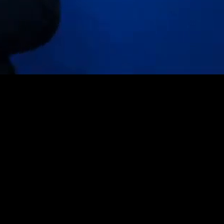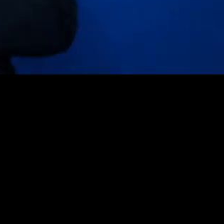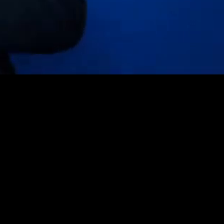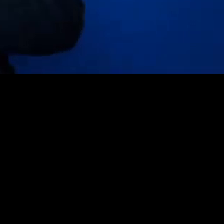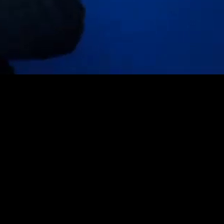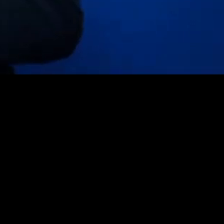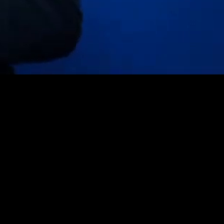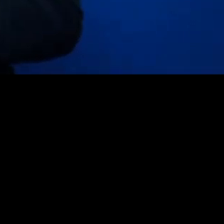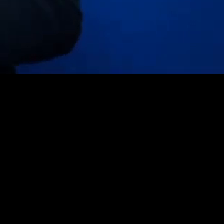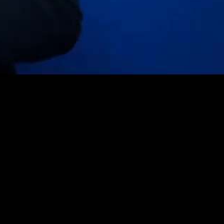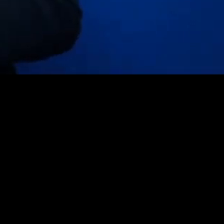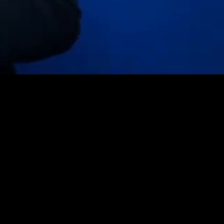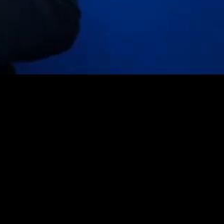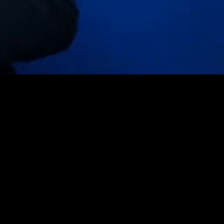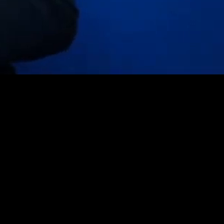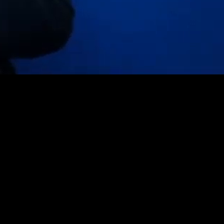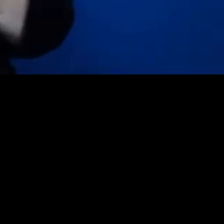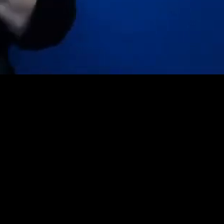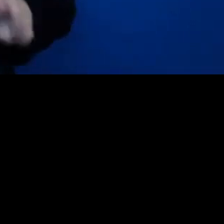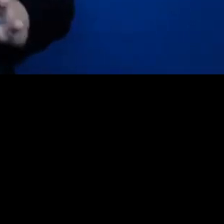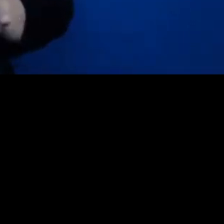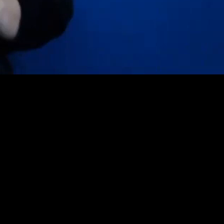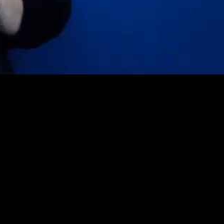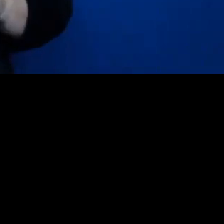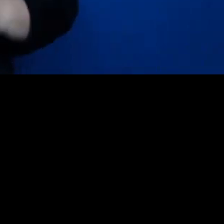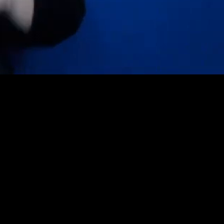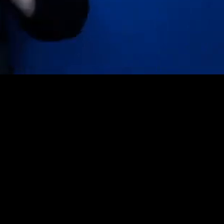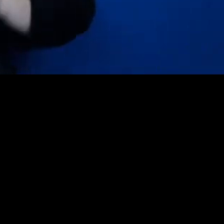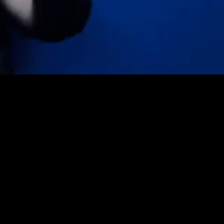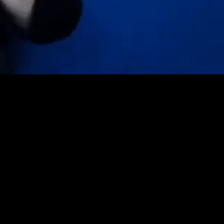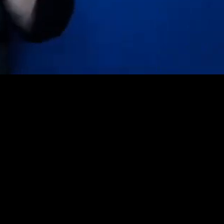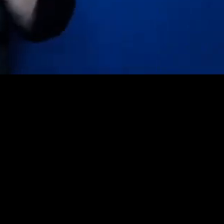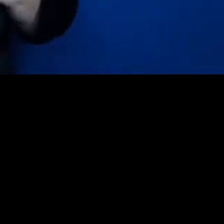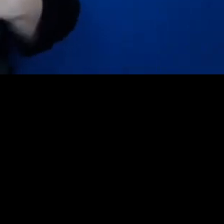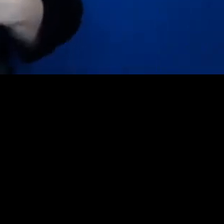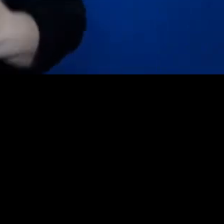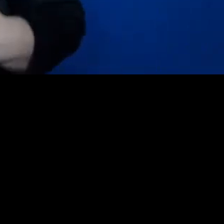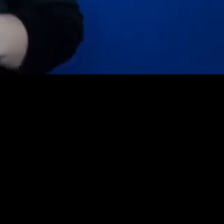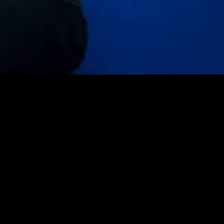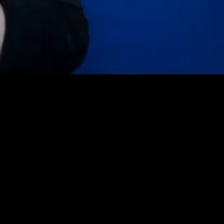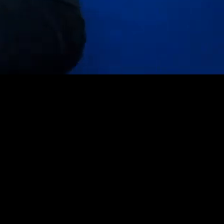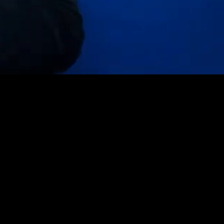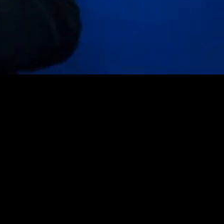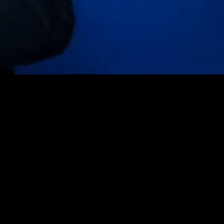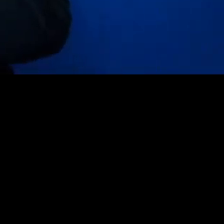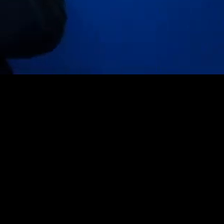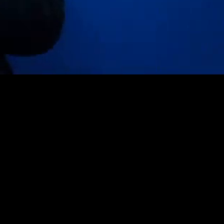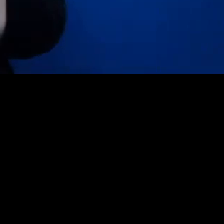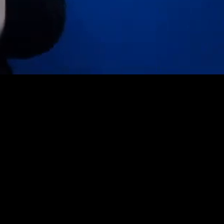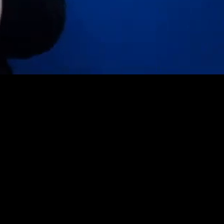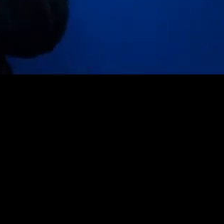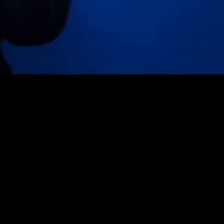history museum because it's awkward. Putting their work in with mummies and dinosaurs doesn't